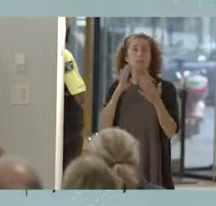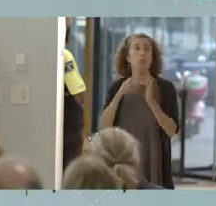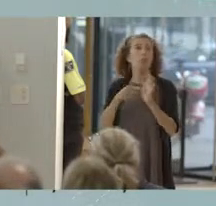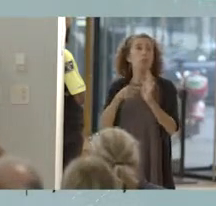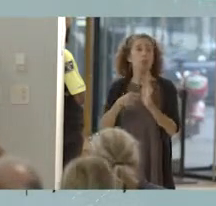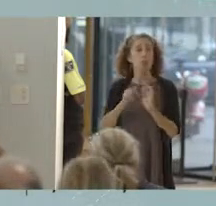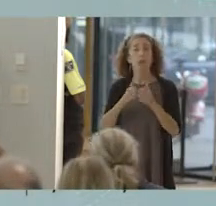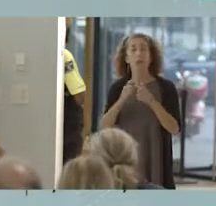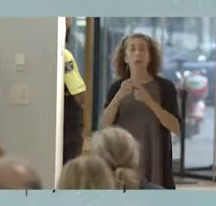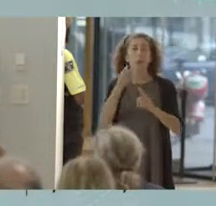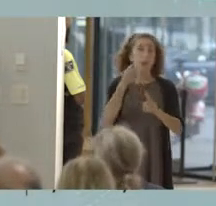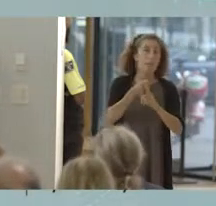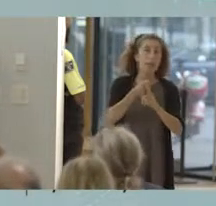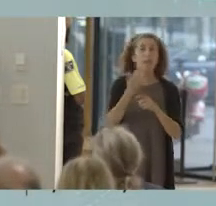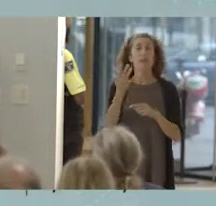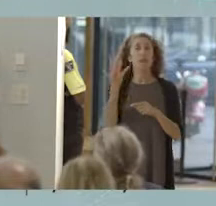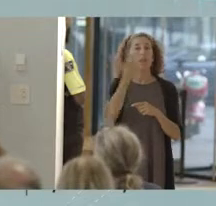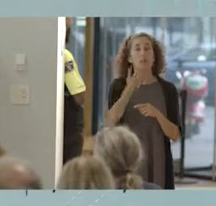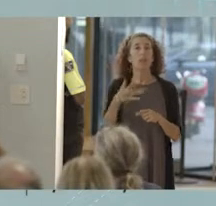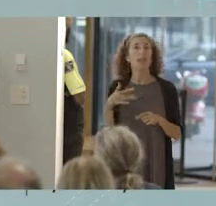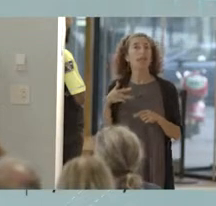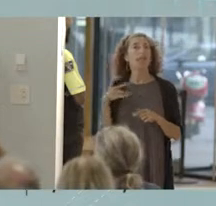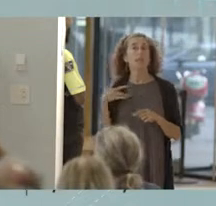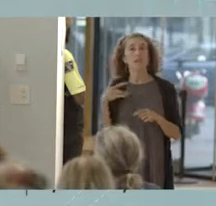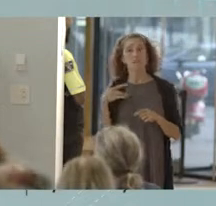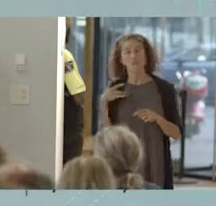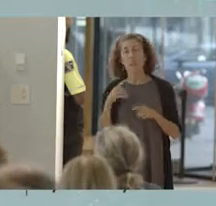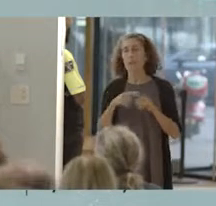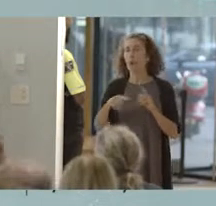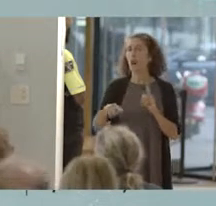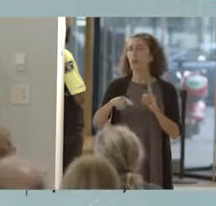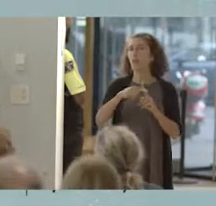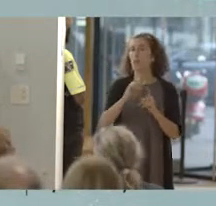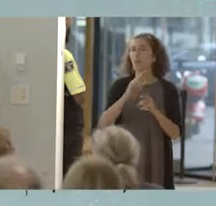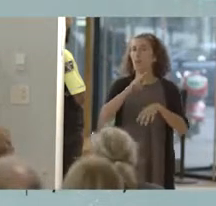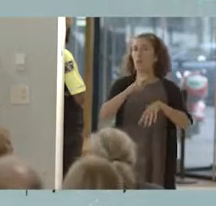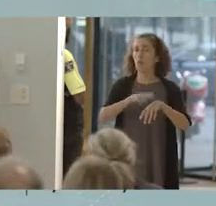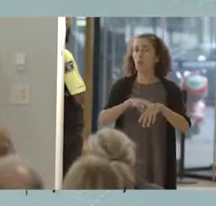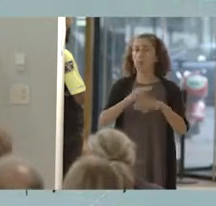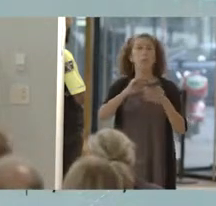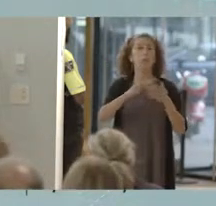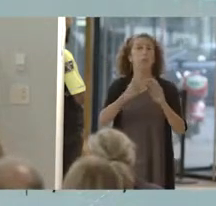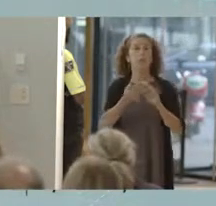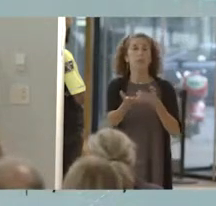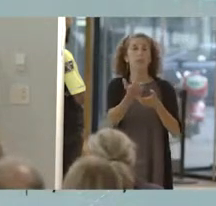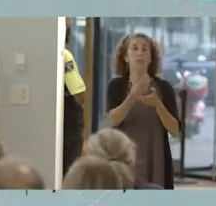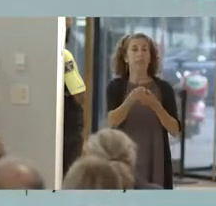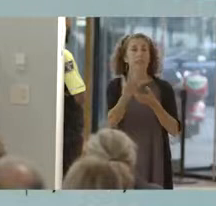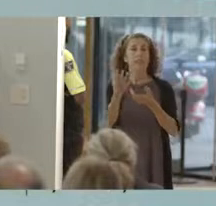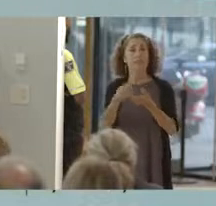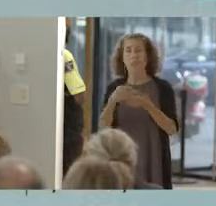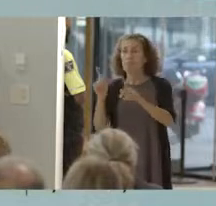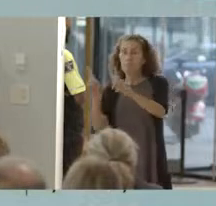an opportunity. It's definitely something that community engagement and of course engagement with the owners here would have a lot of